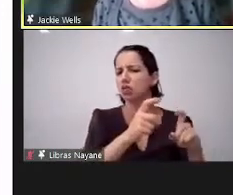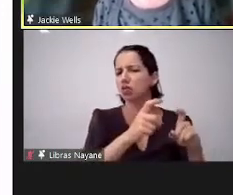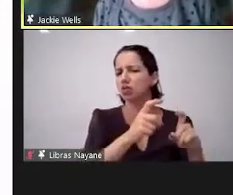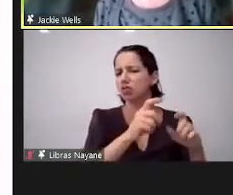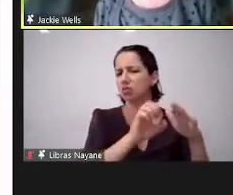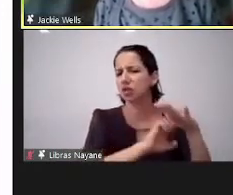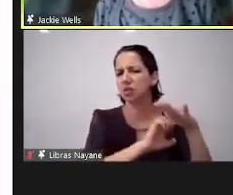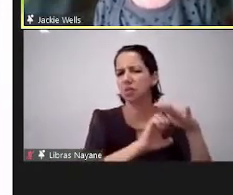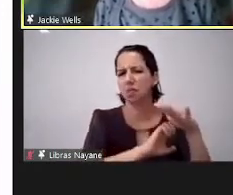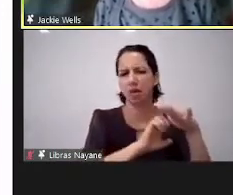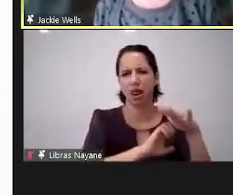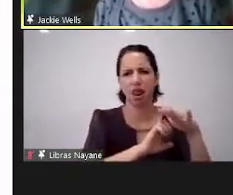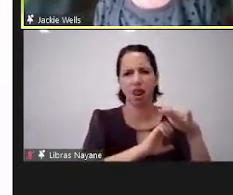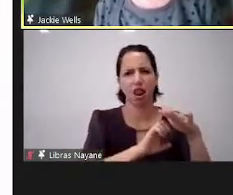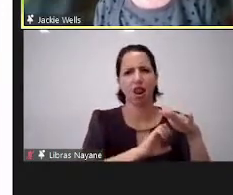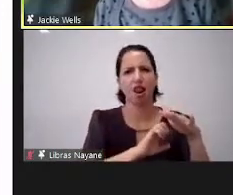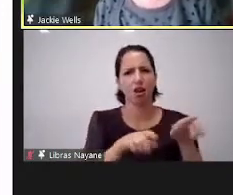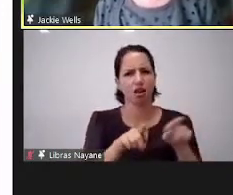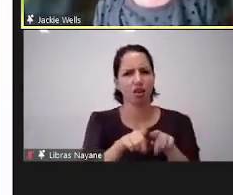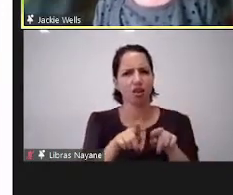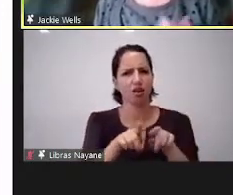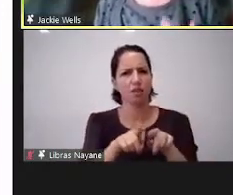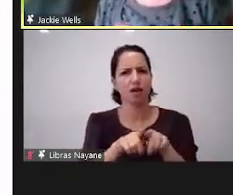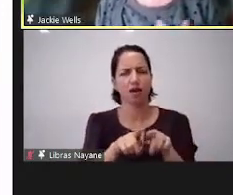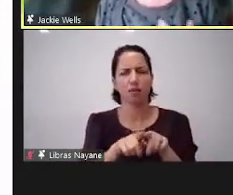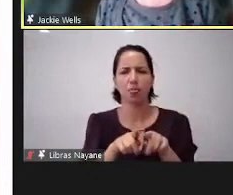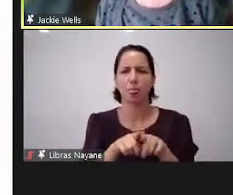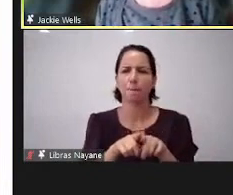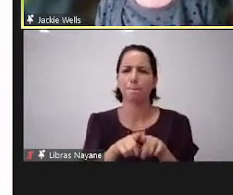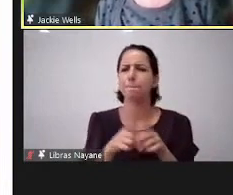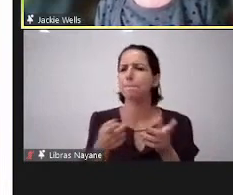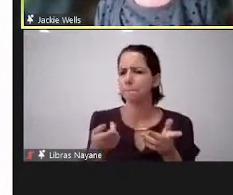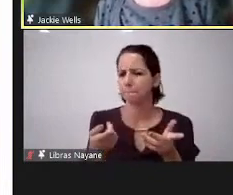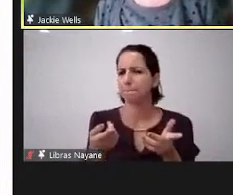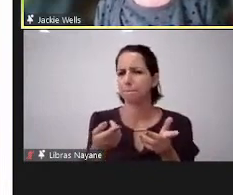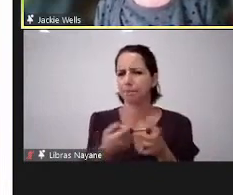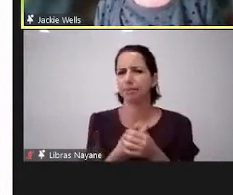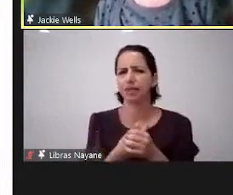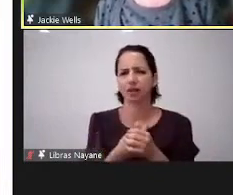pension schemes towards the ends of their career. And that has important